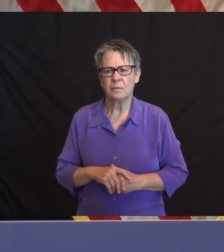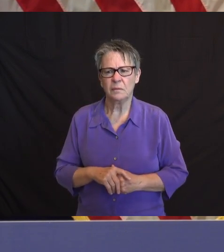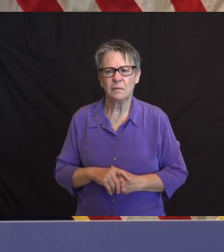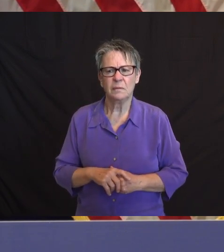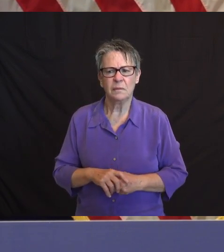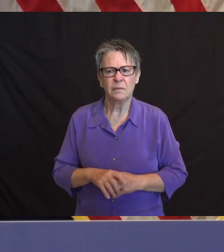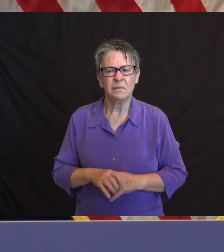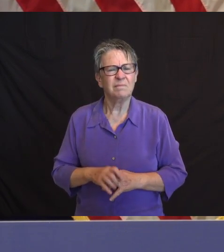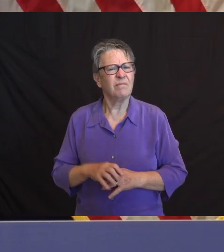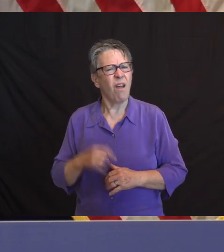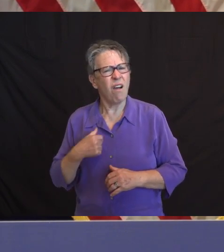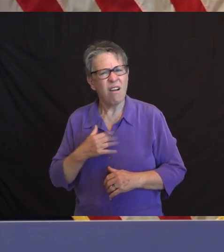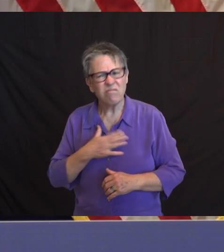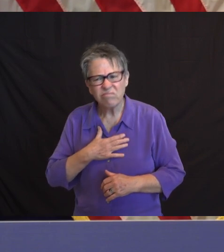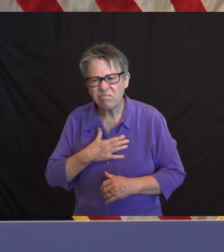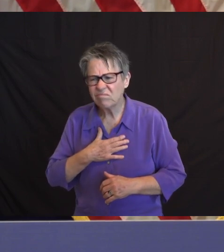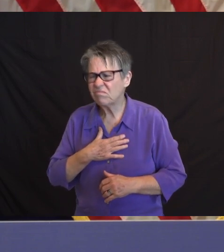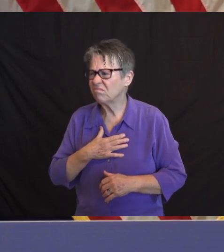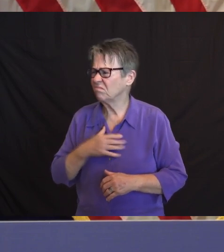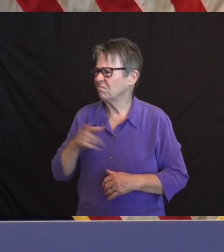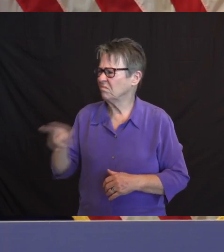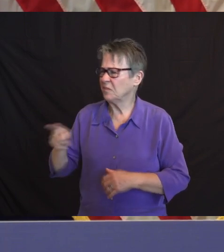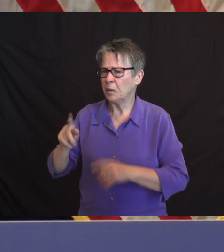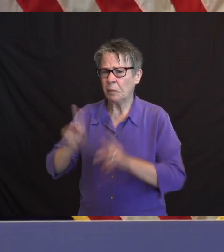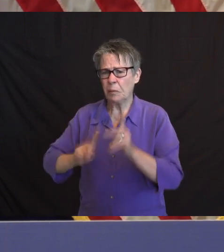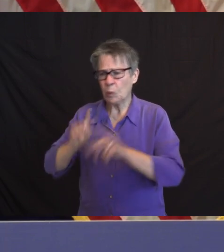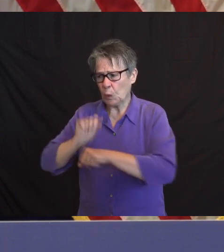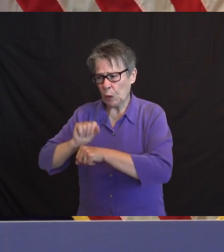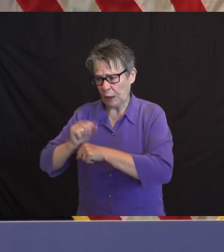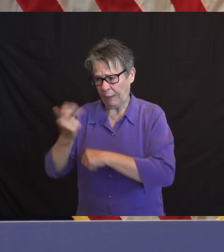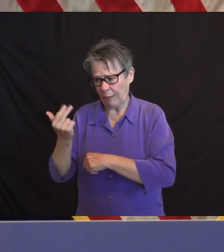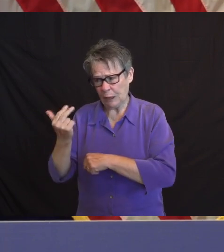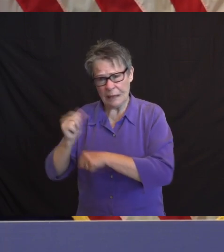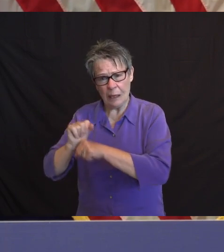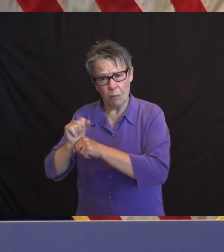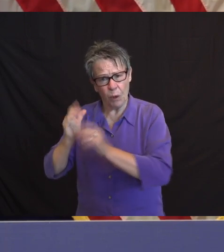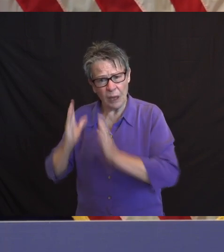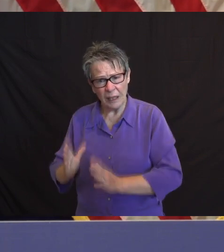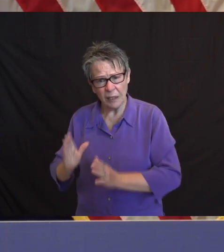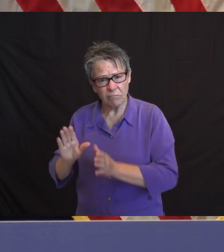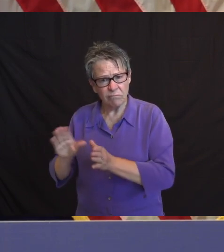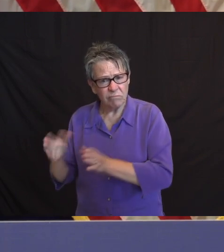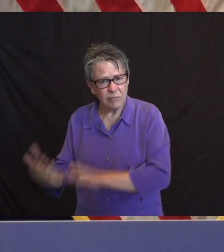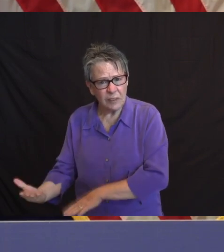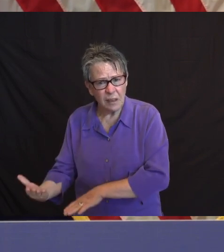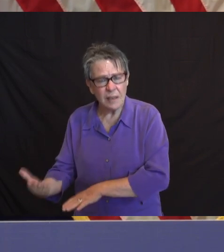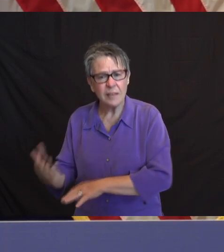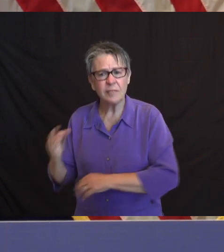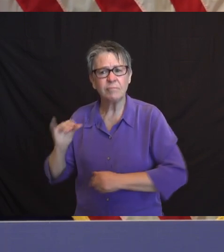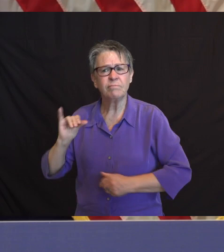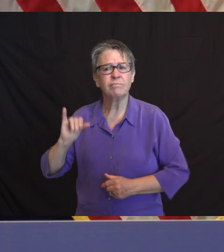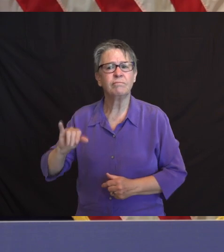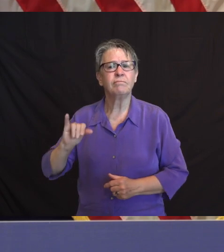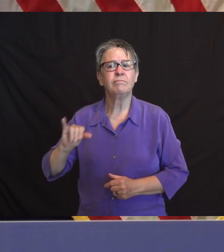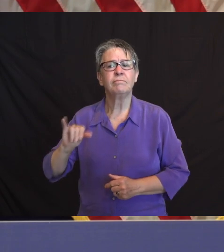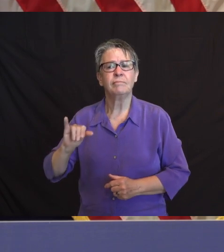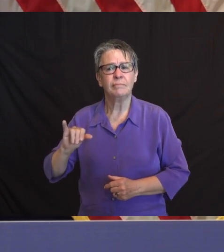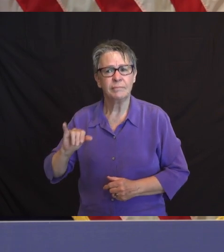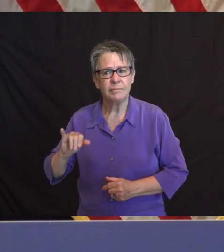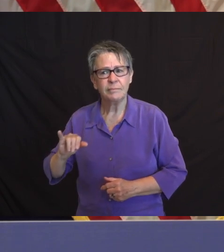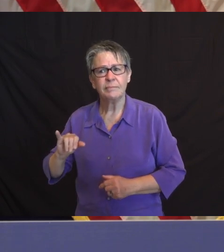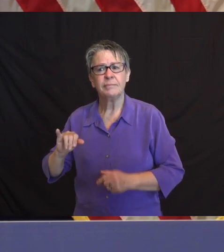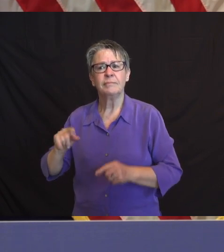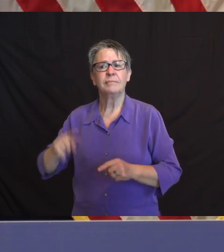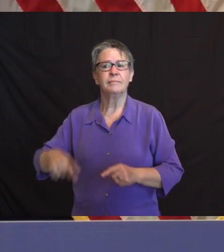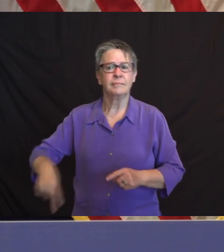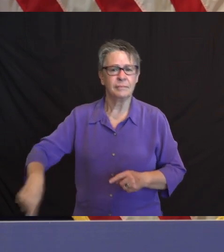sisters in the NJ Transit family to COVID-19. We pray for the still recovering hundreds who were